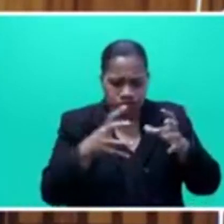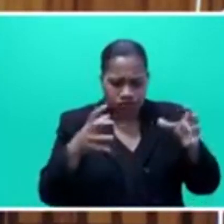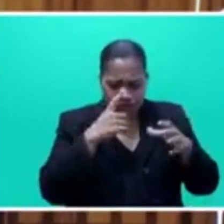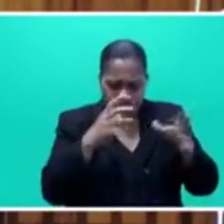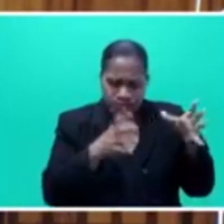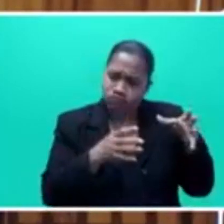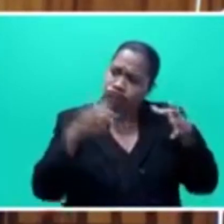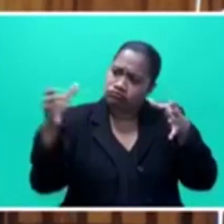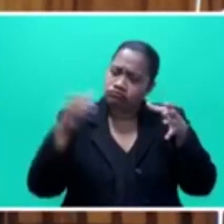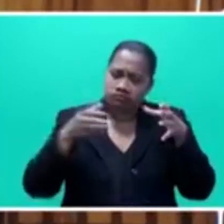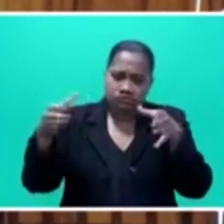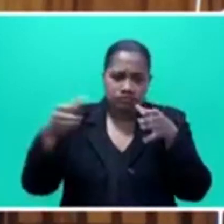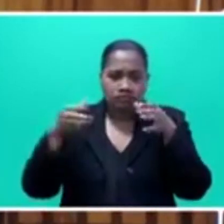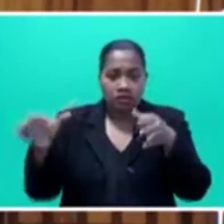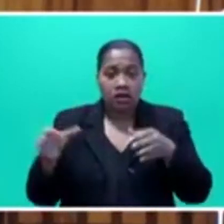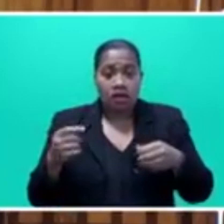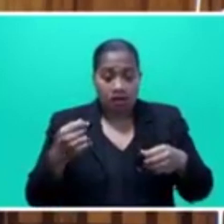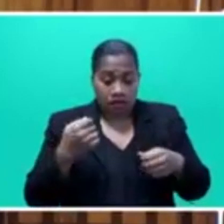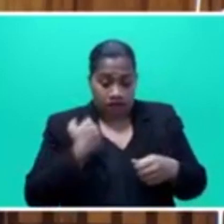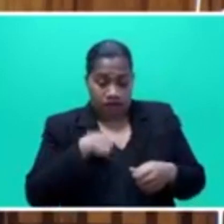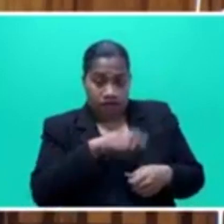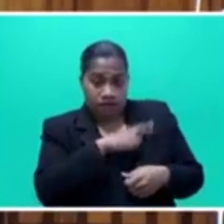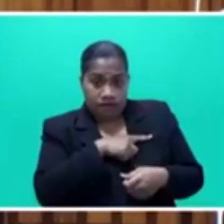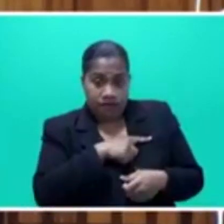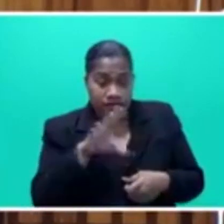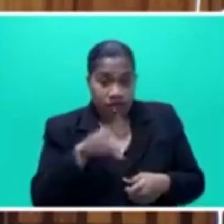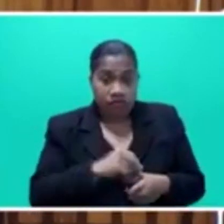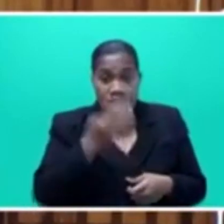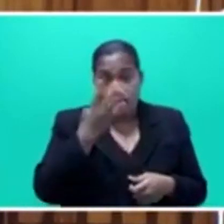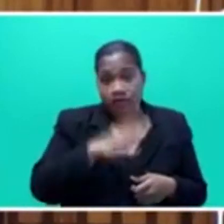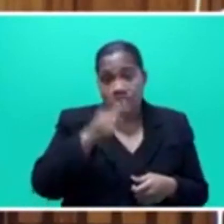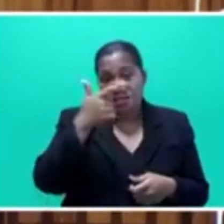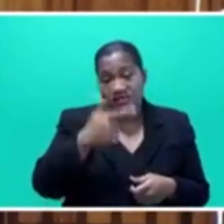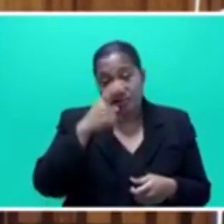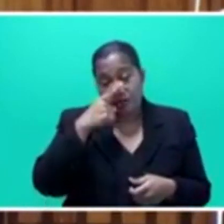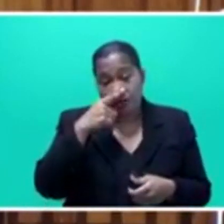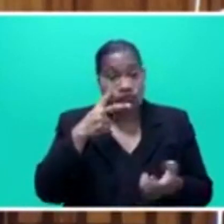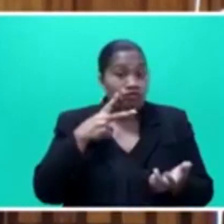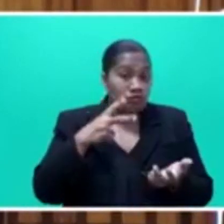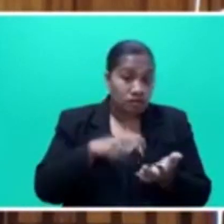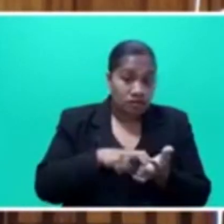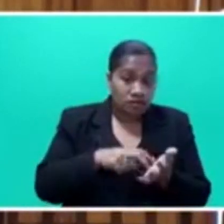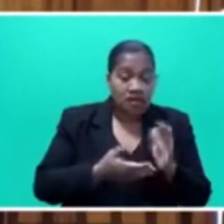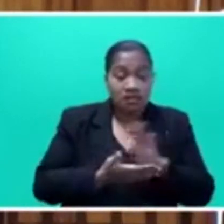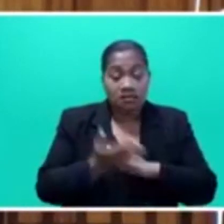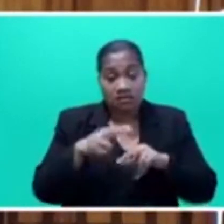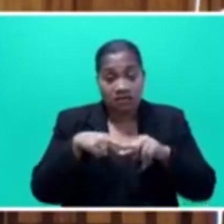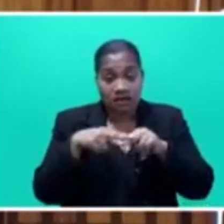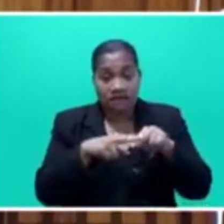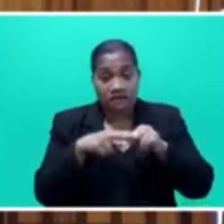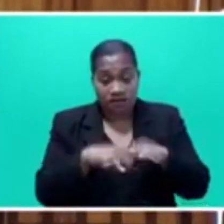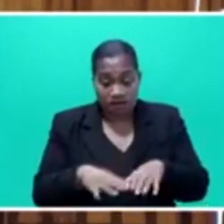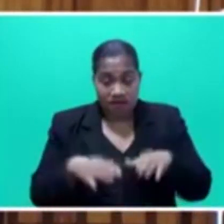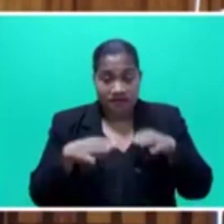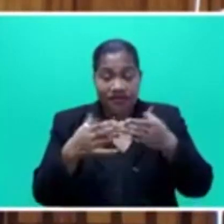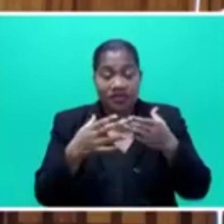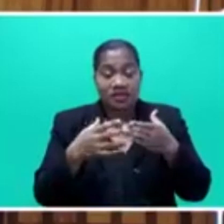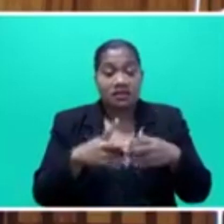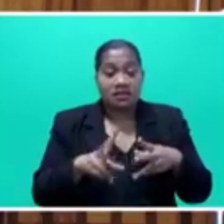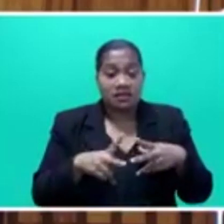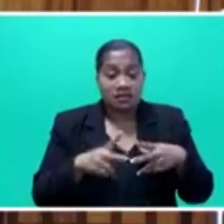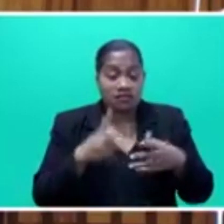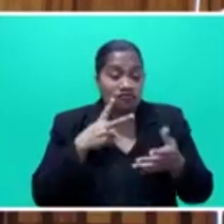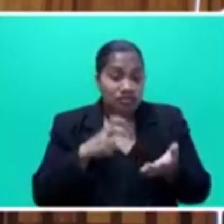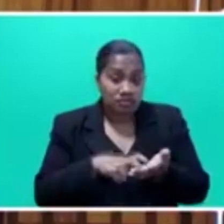Mr. Speaker, sir, from our delegation side. Of the 47 people registered under the Fijian delegation in the provisional register,